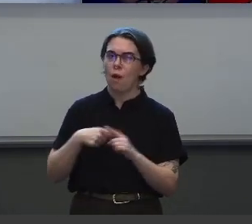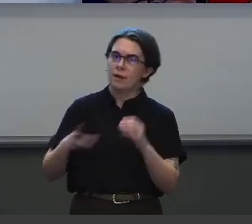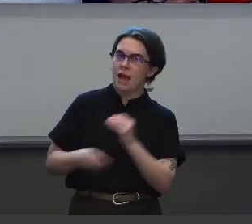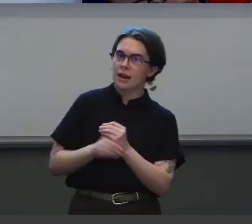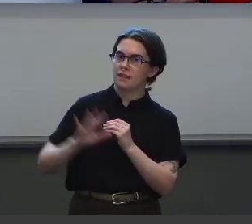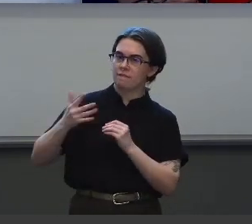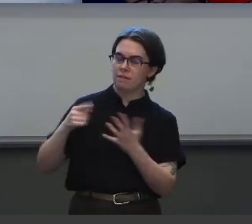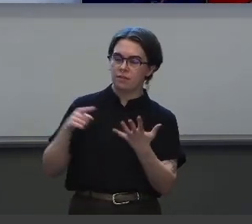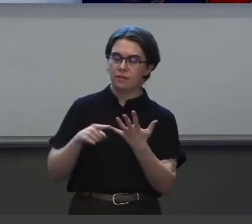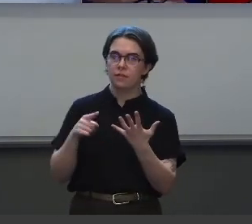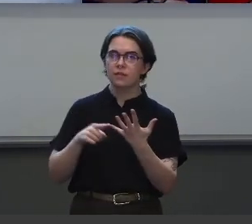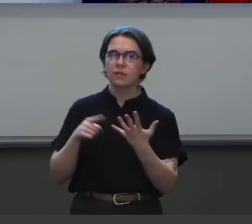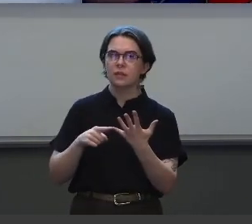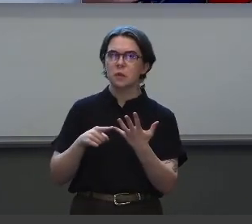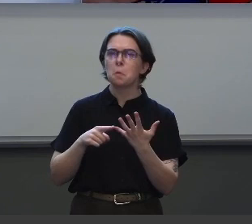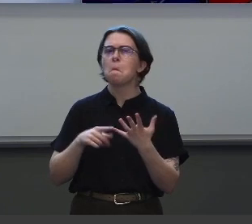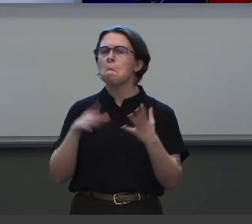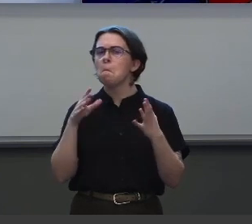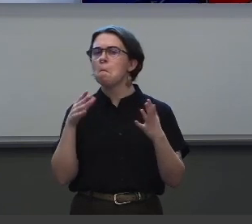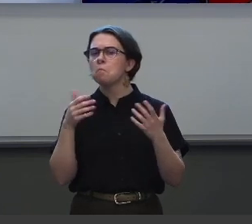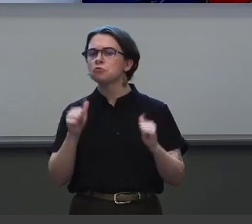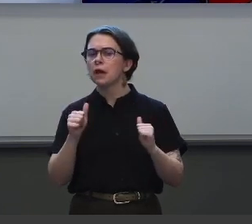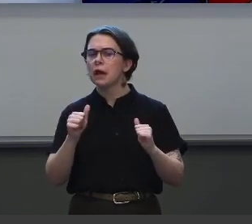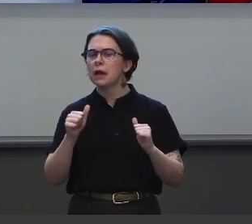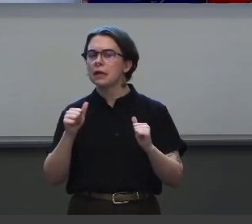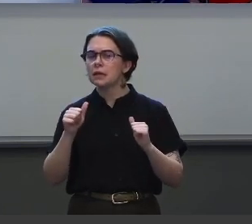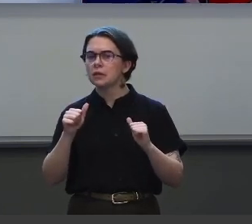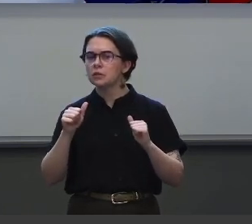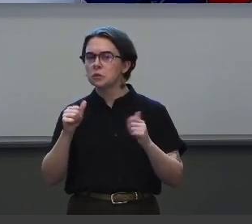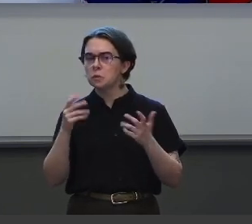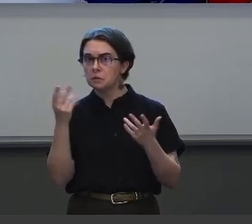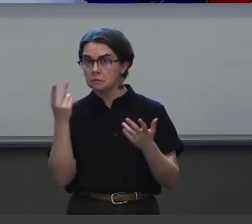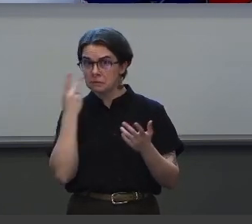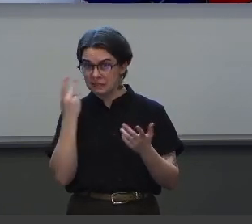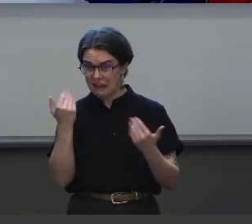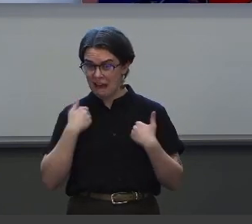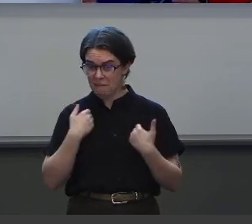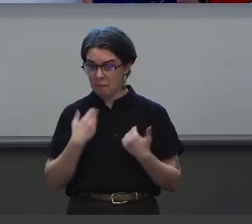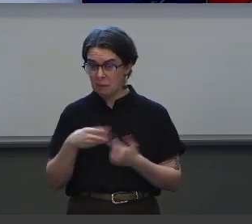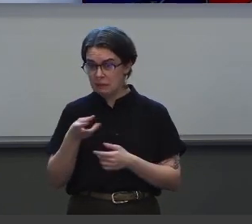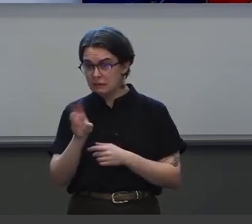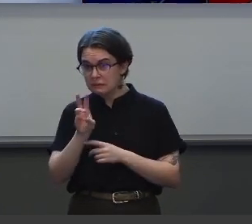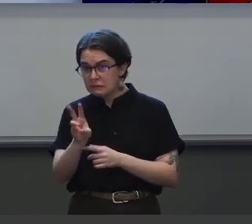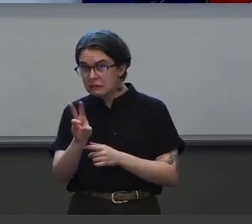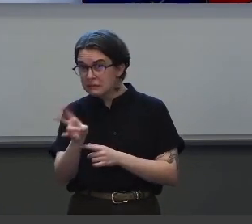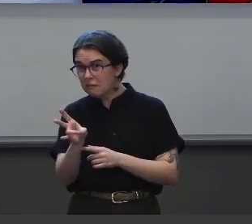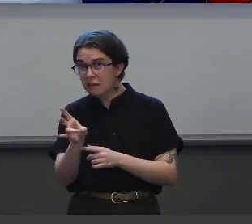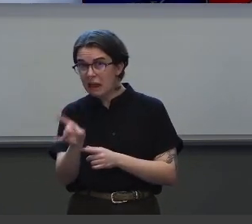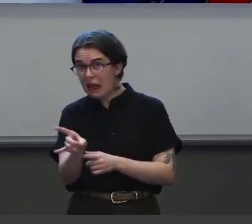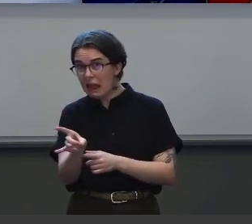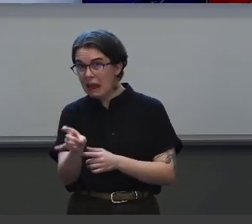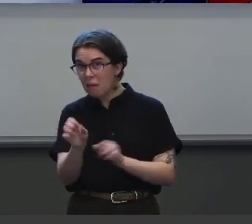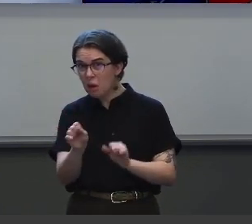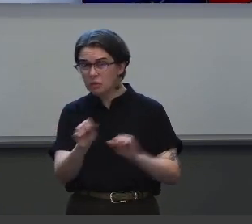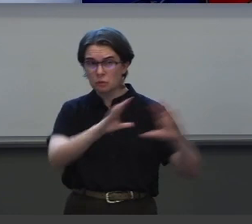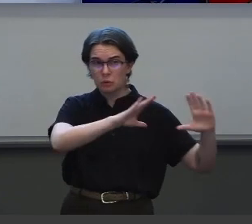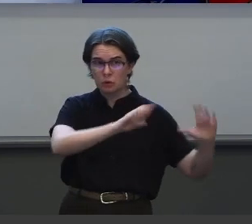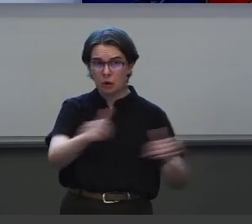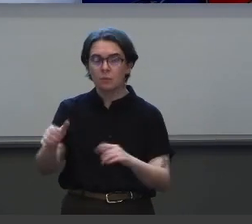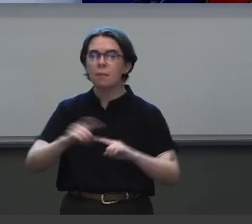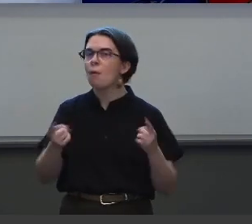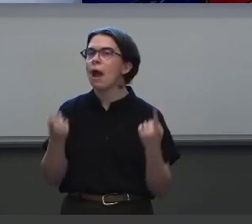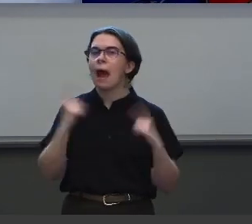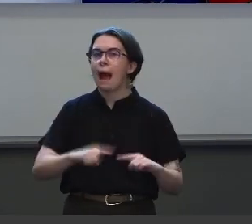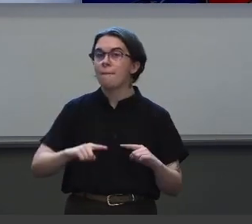we continued by looking at a 6, 7, and 8 subtype model. But what happened is when we added these additional